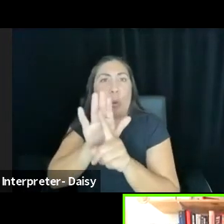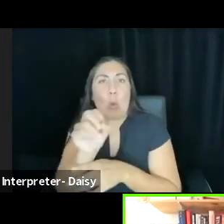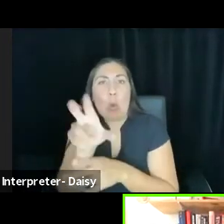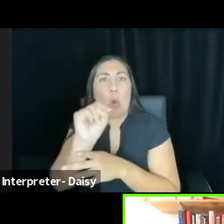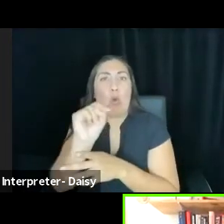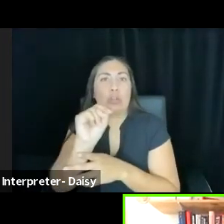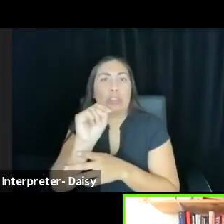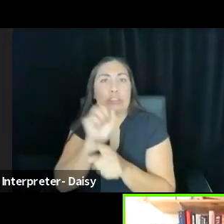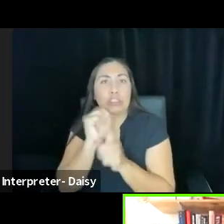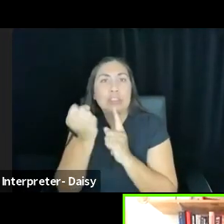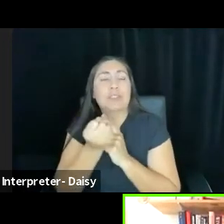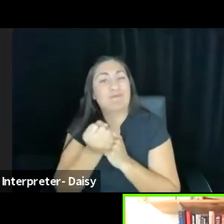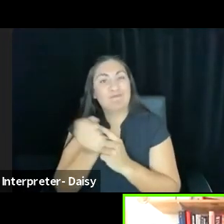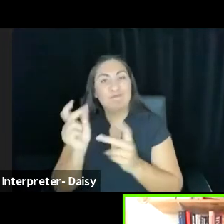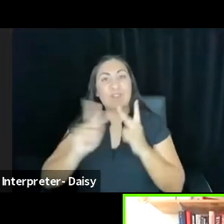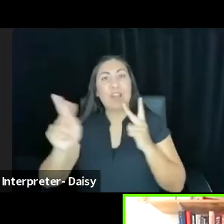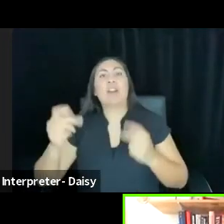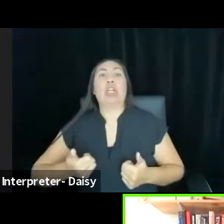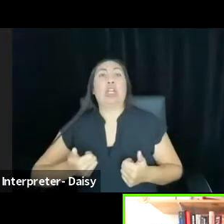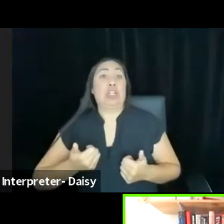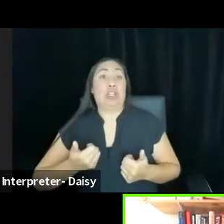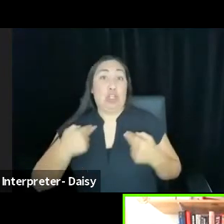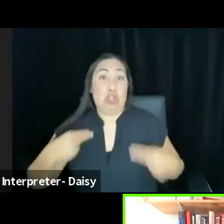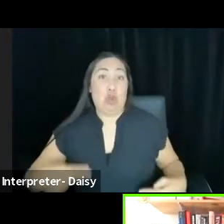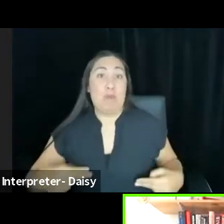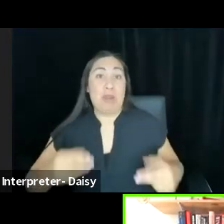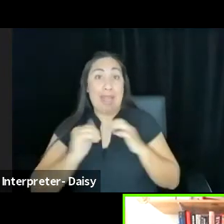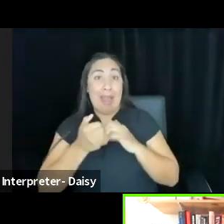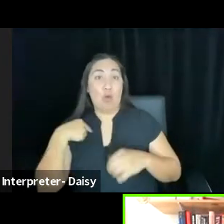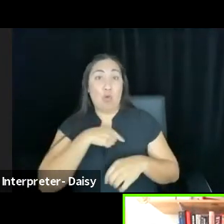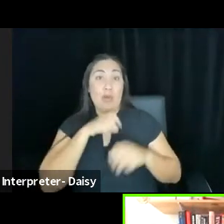we're moving forward in this day. I think it's incredibly important.